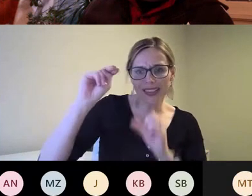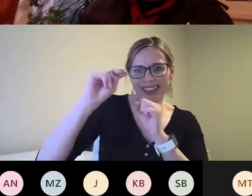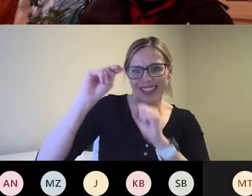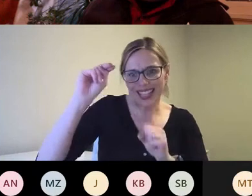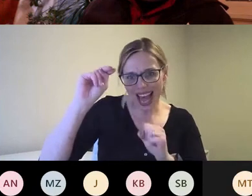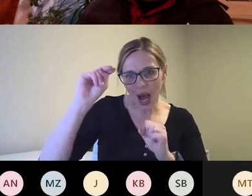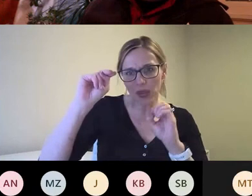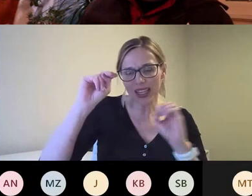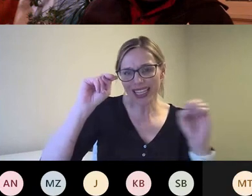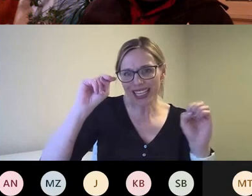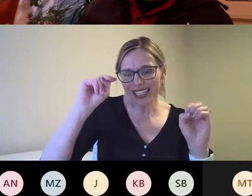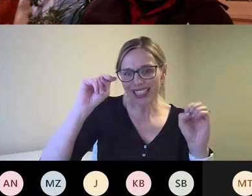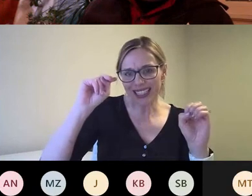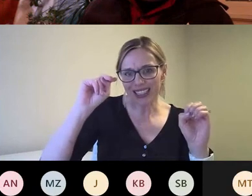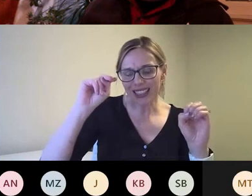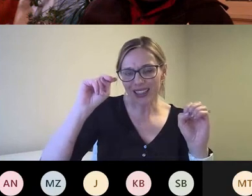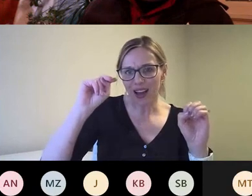east of the river